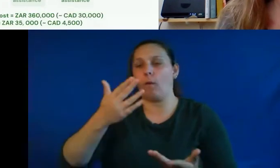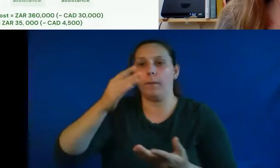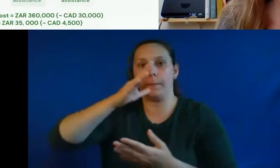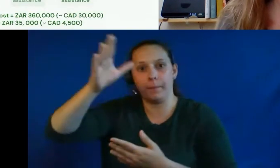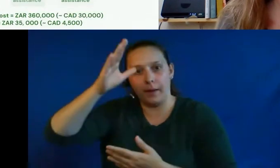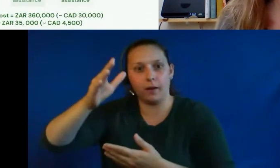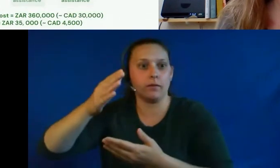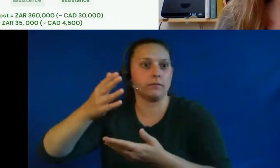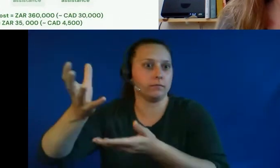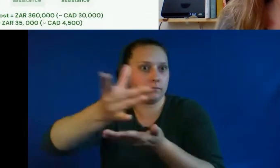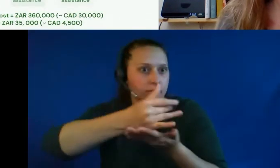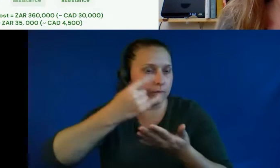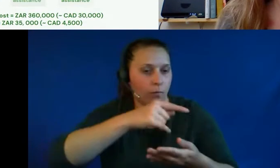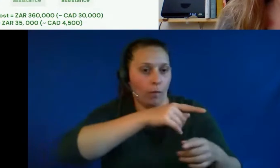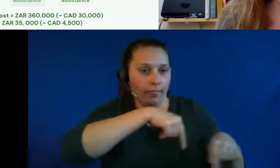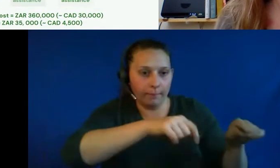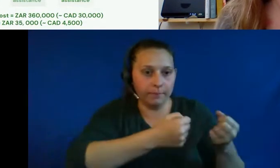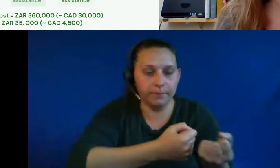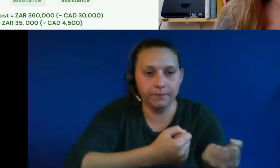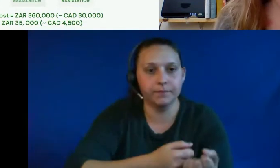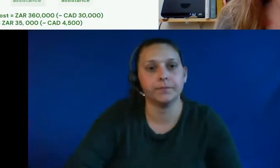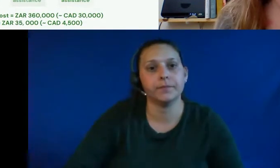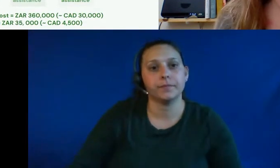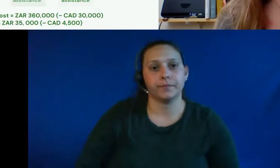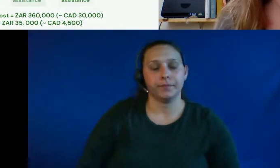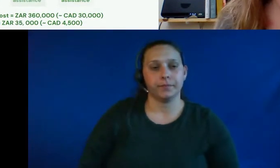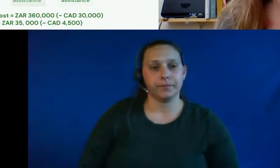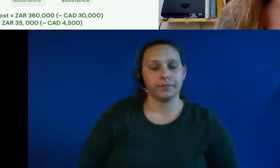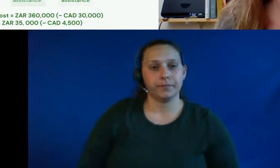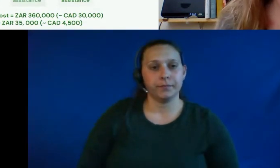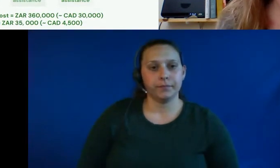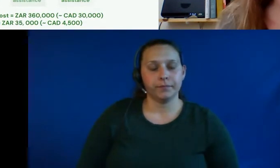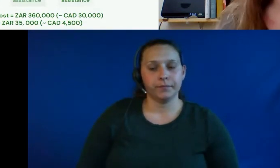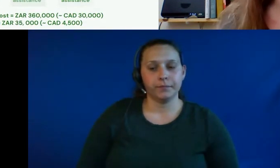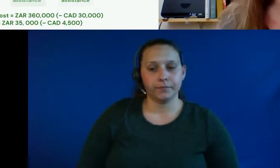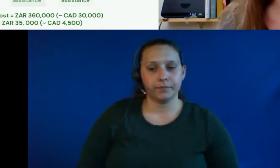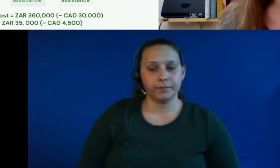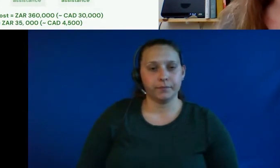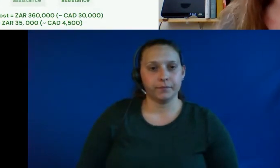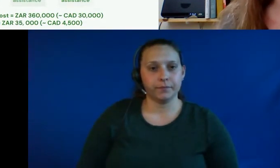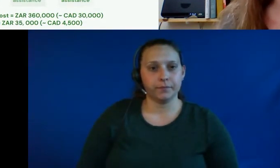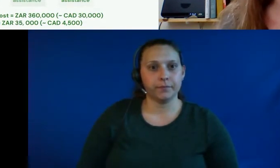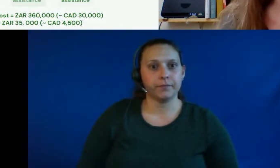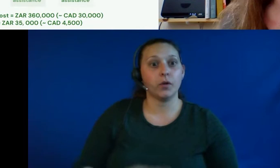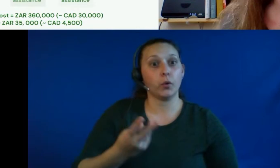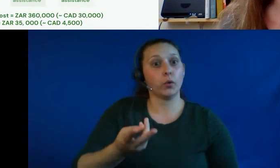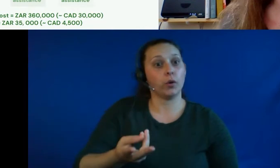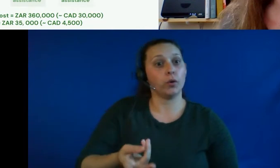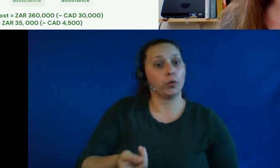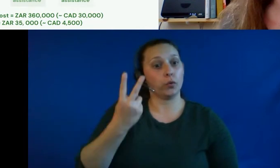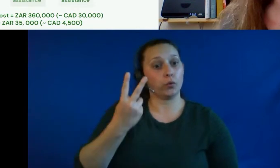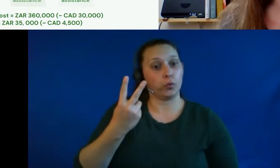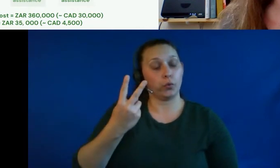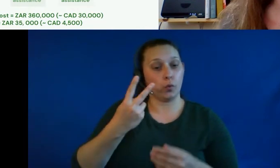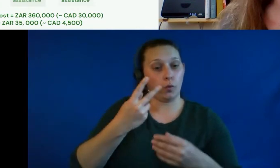are working on having about 2 in the beginning products that we are going to sell. A